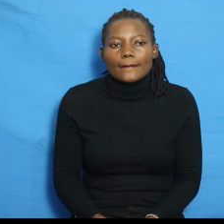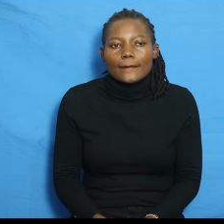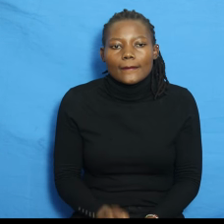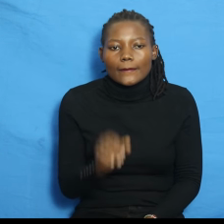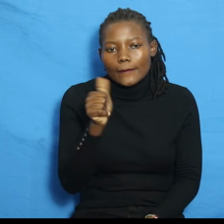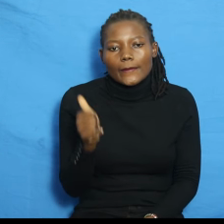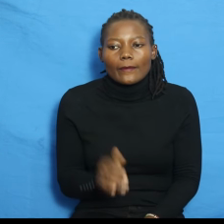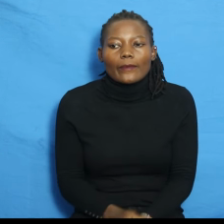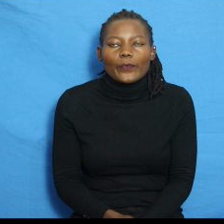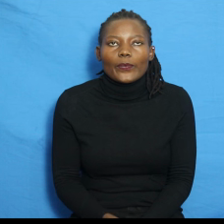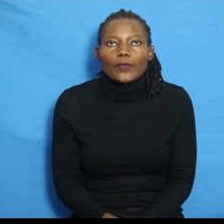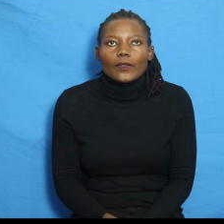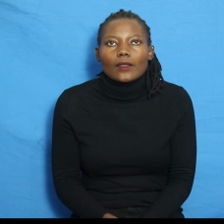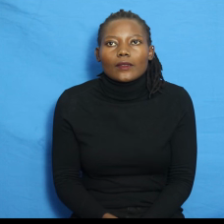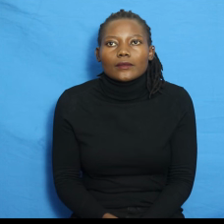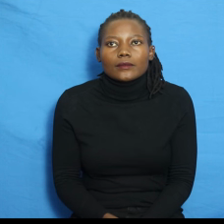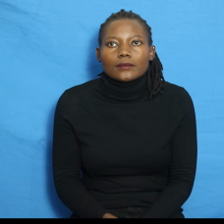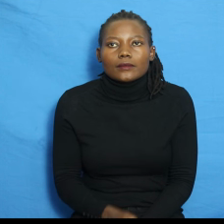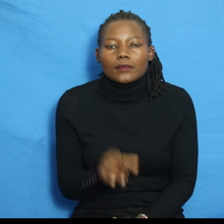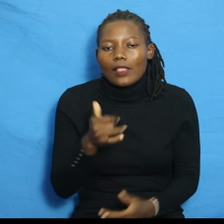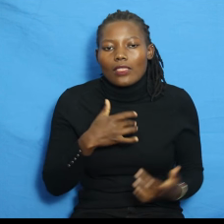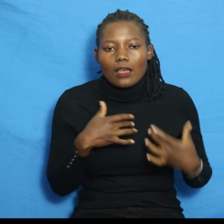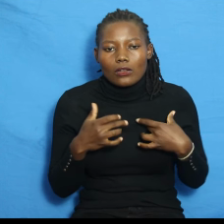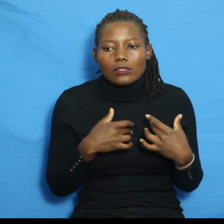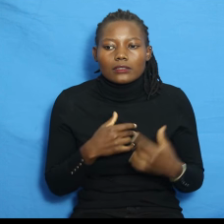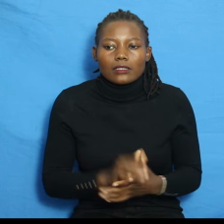Any other concern?